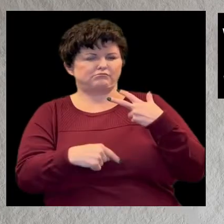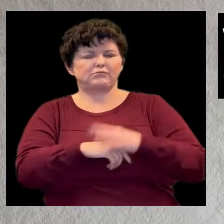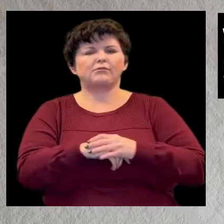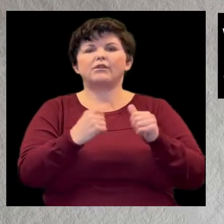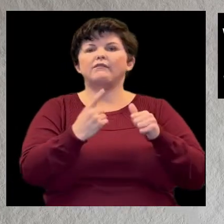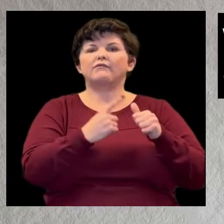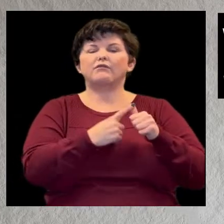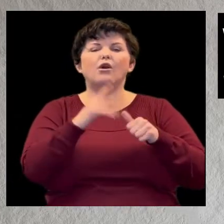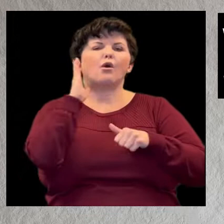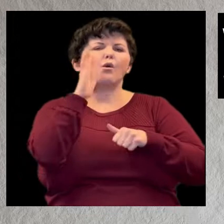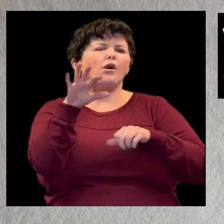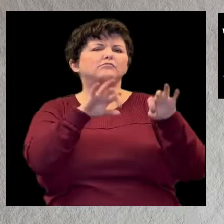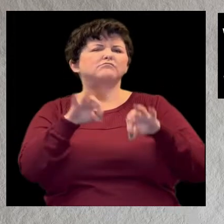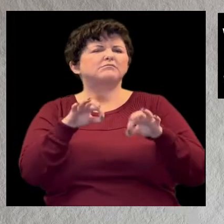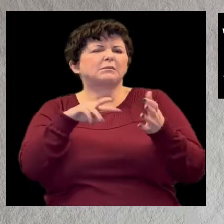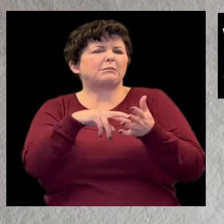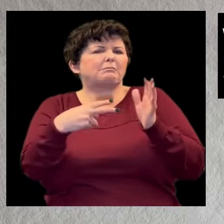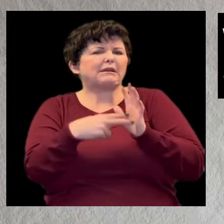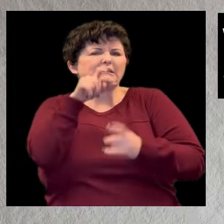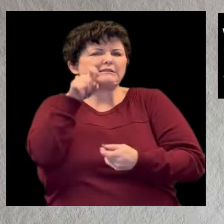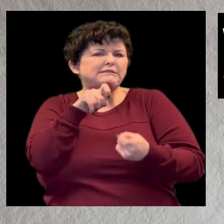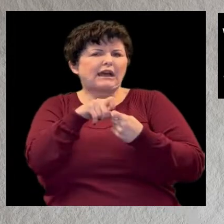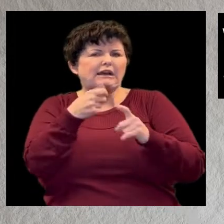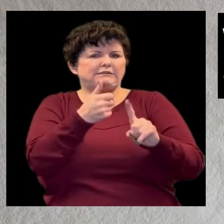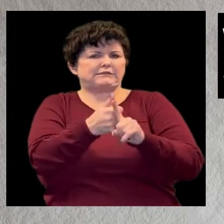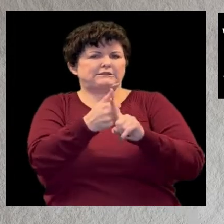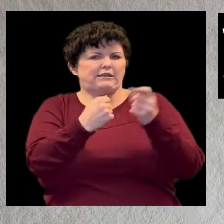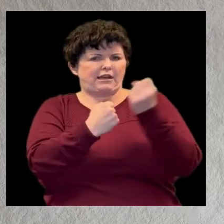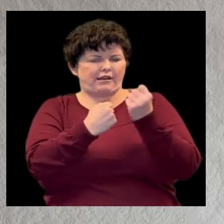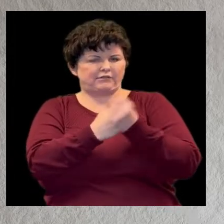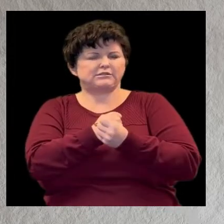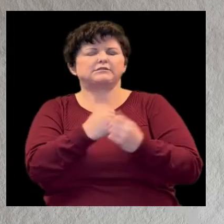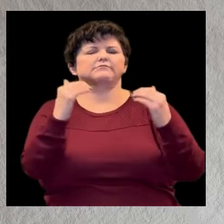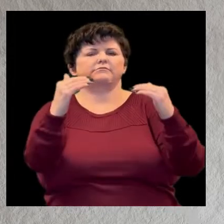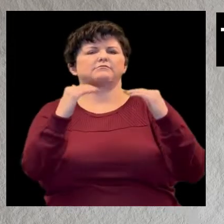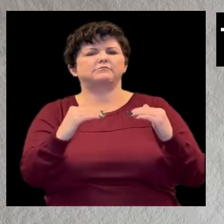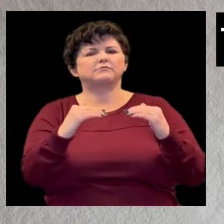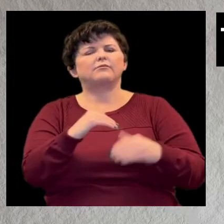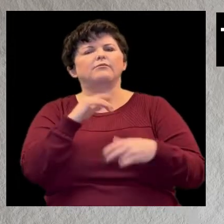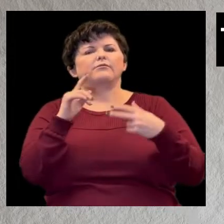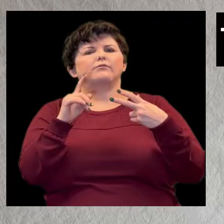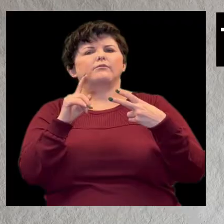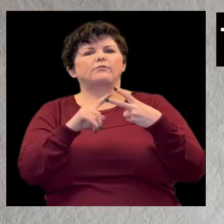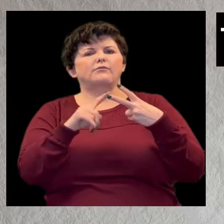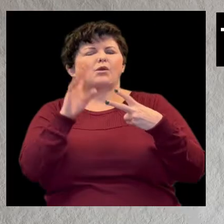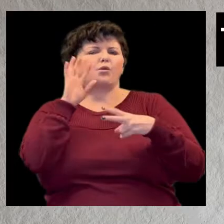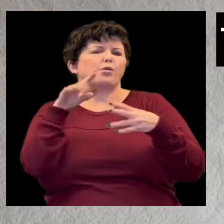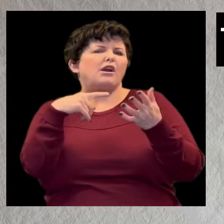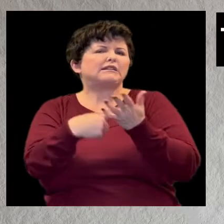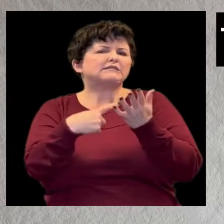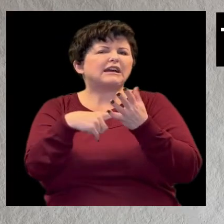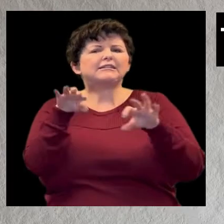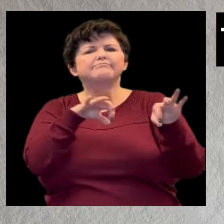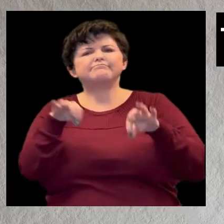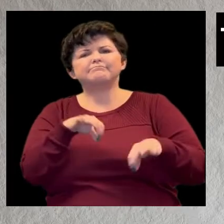about what exactly self-advocacy means. Then, I will discuss some tips and tools